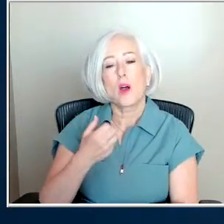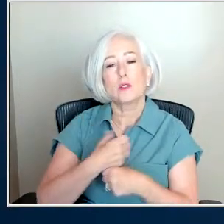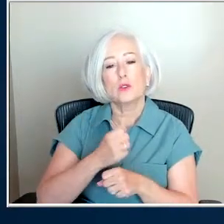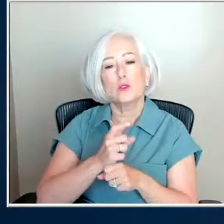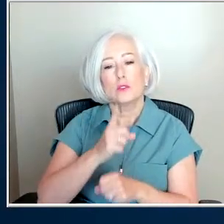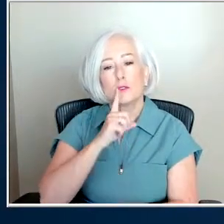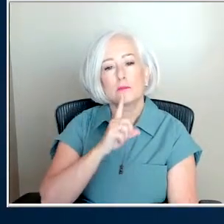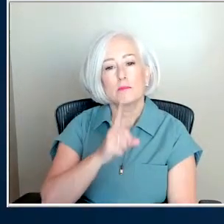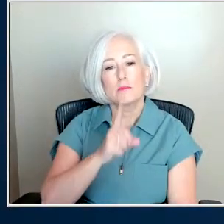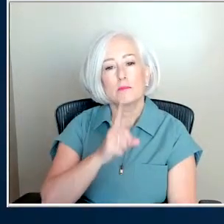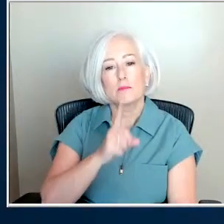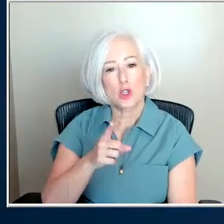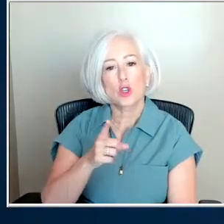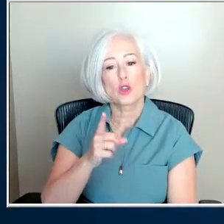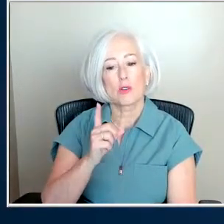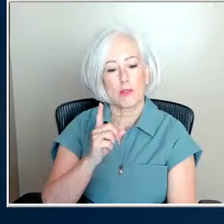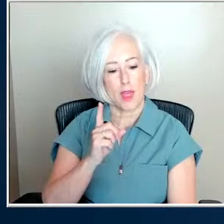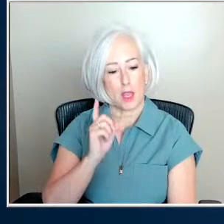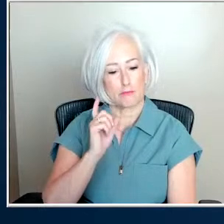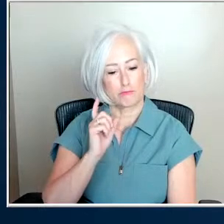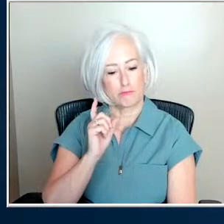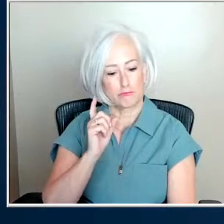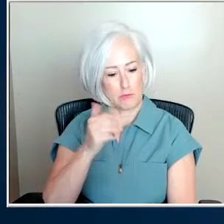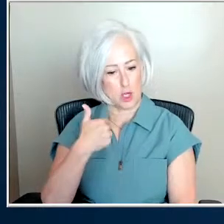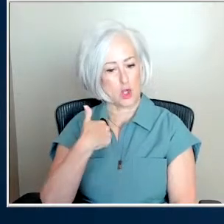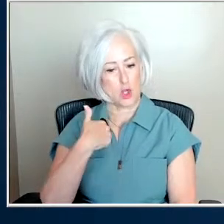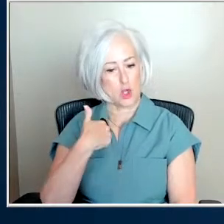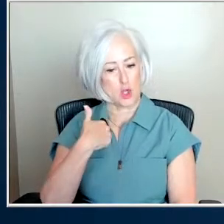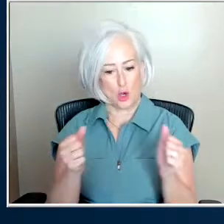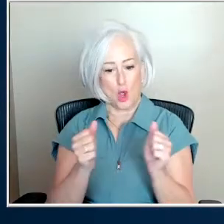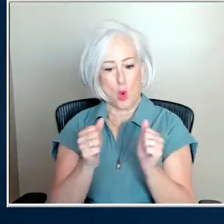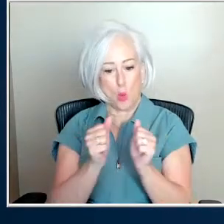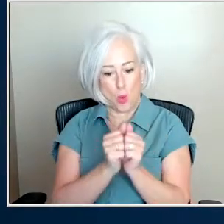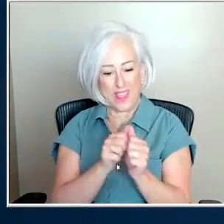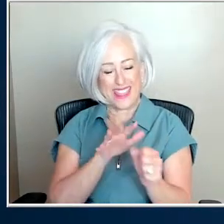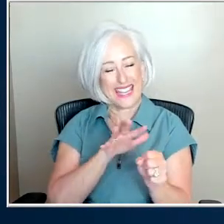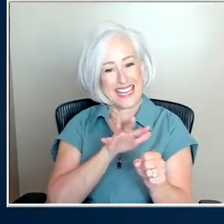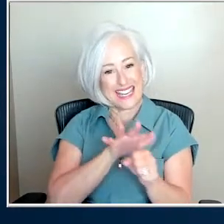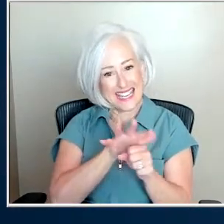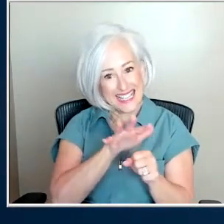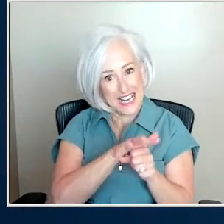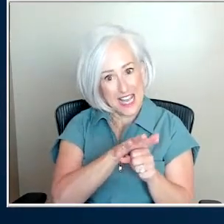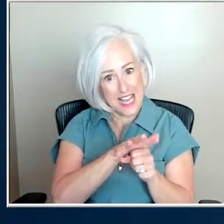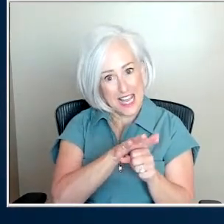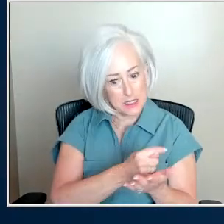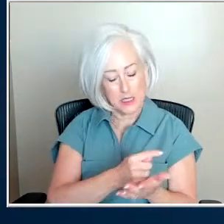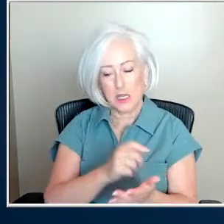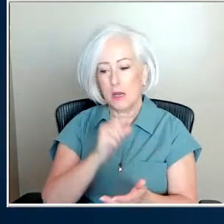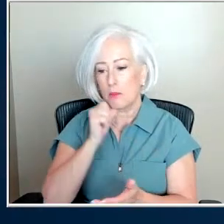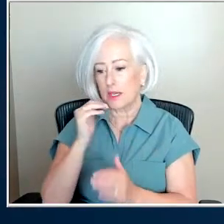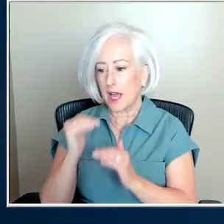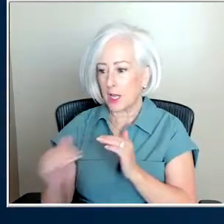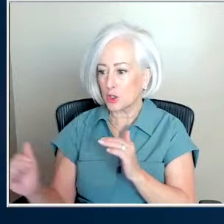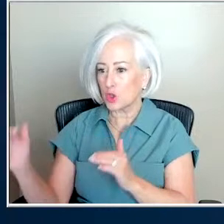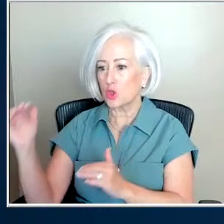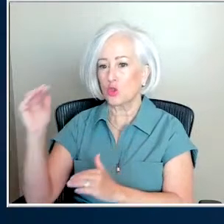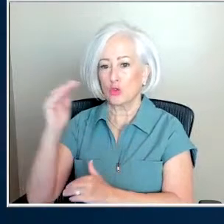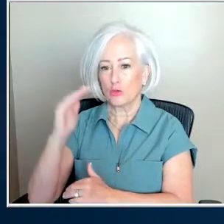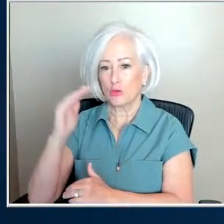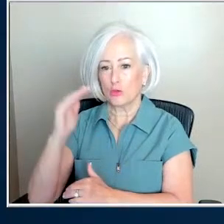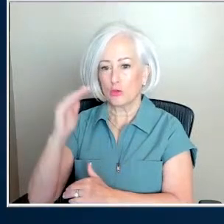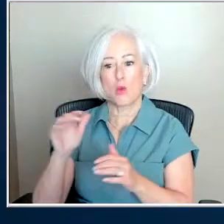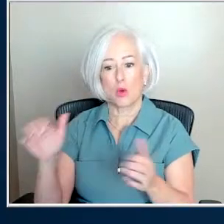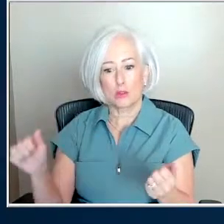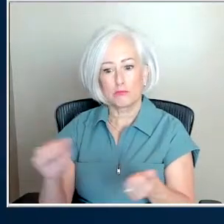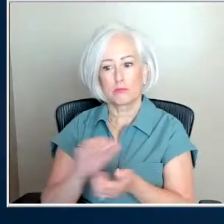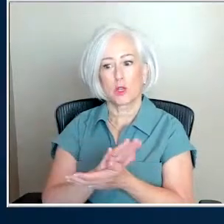achieve a cure with enough treatment, not too much, not treatments that would cause lasting side effects or complications.